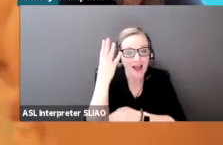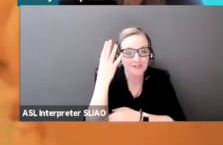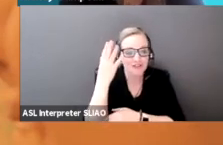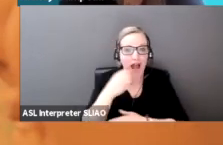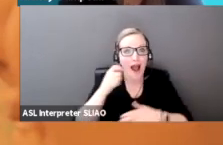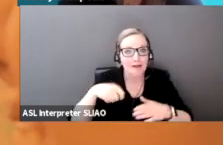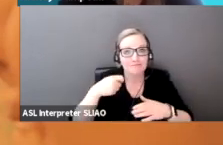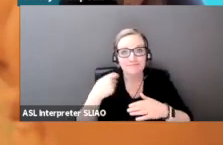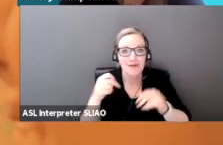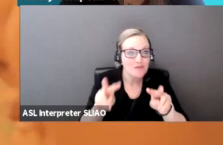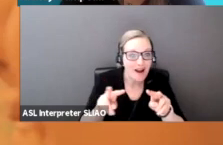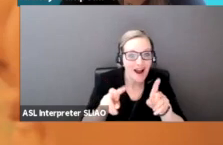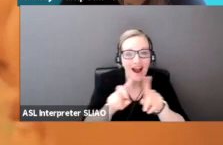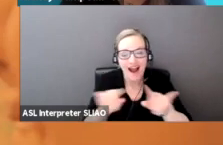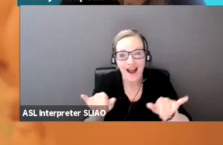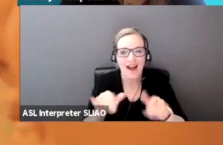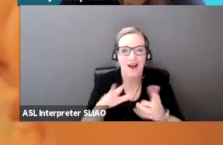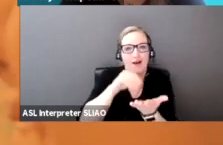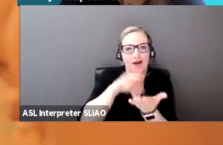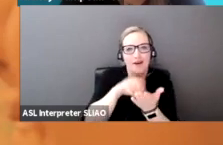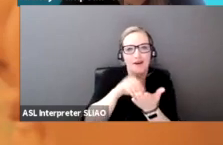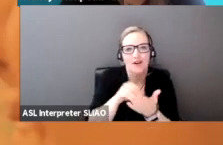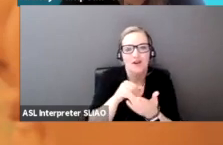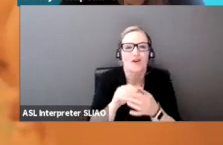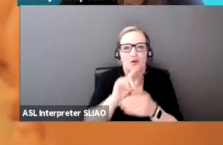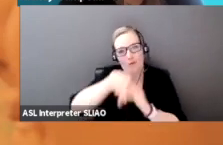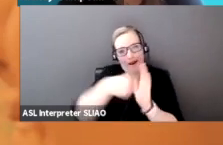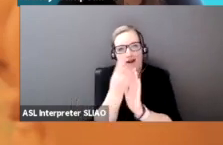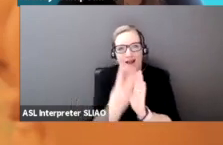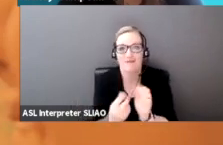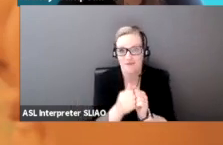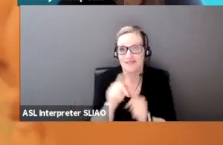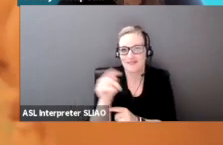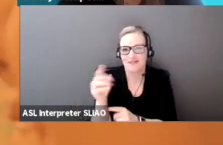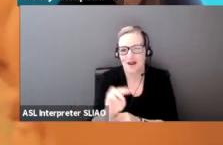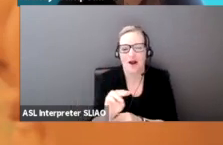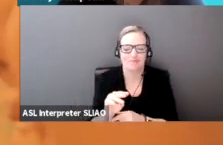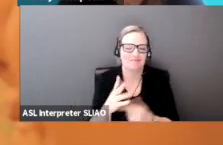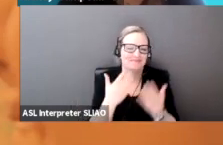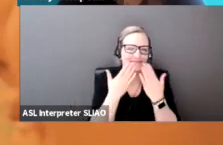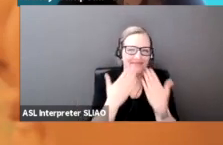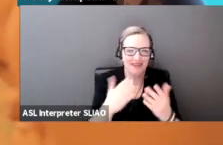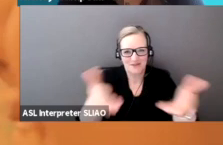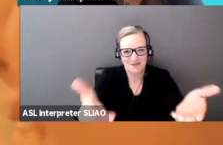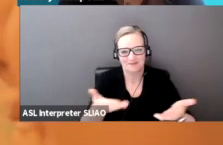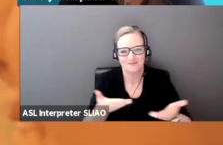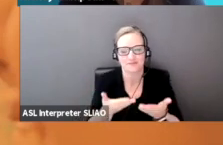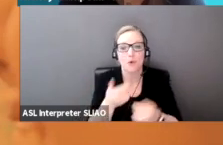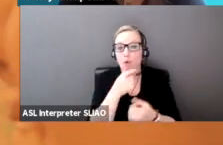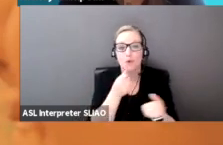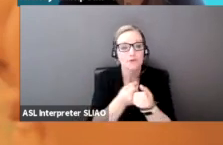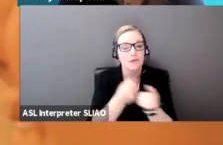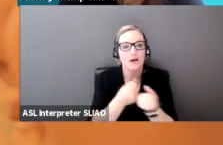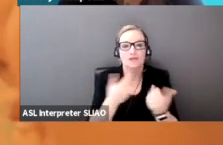us and to sit through this wonderful hour and a half with Tom. I would like to take a moment to thank our sponsors,